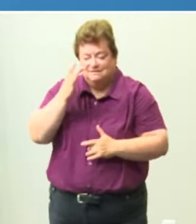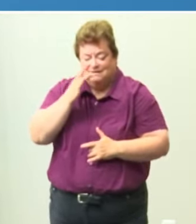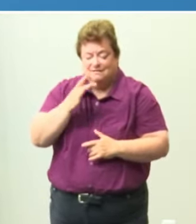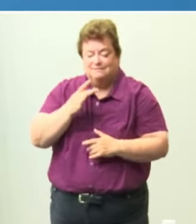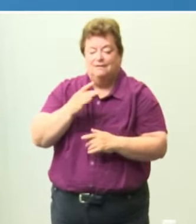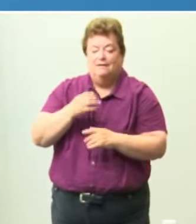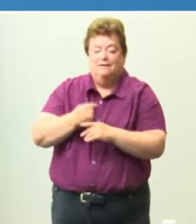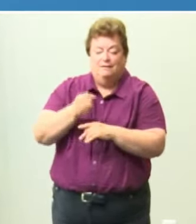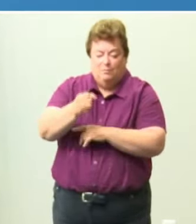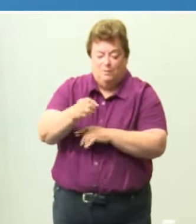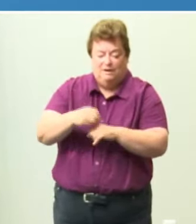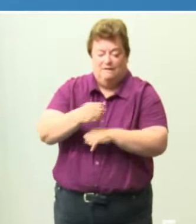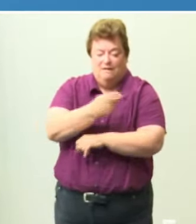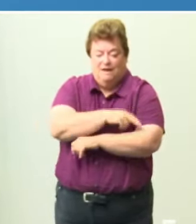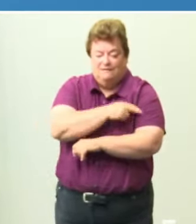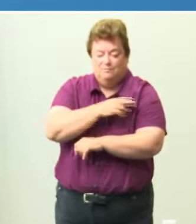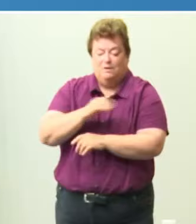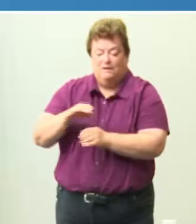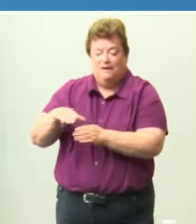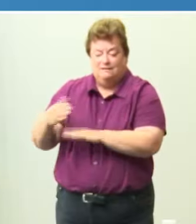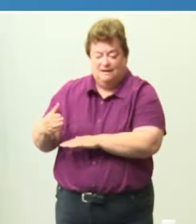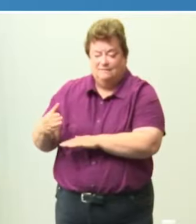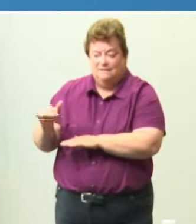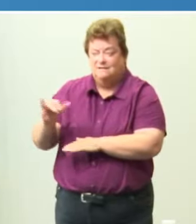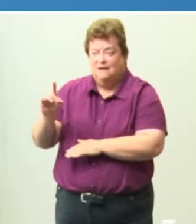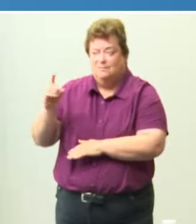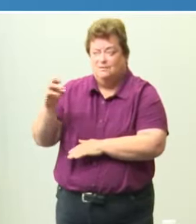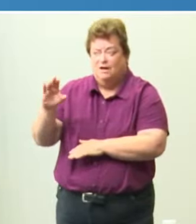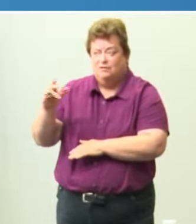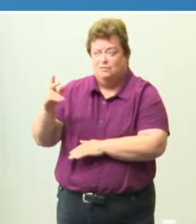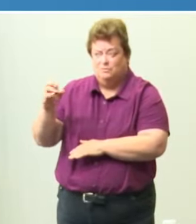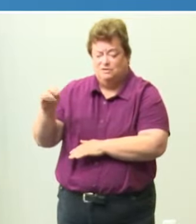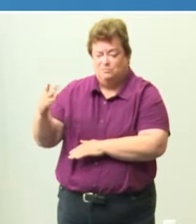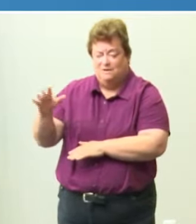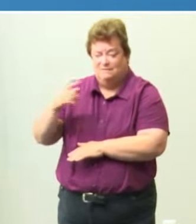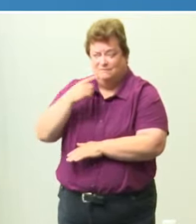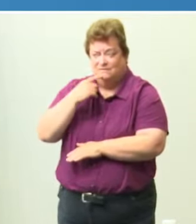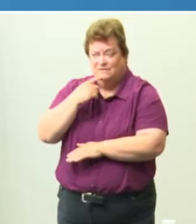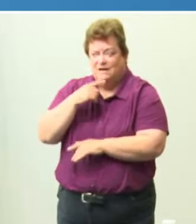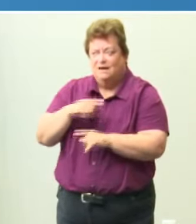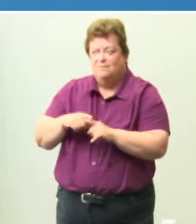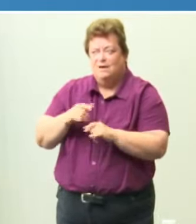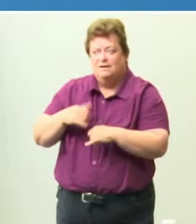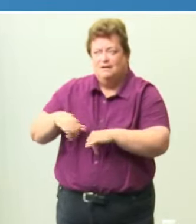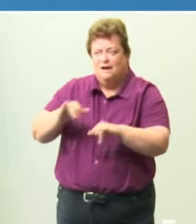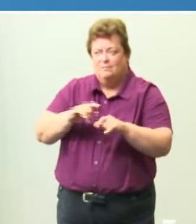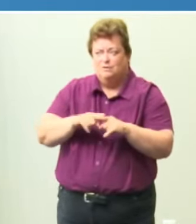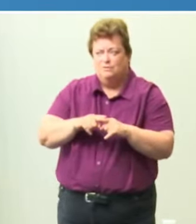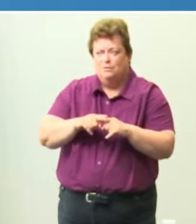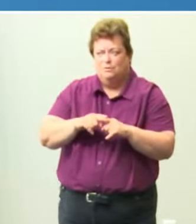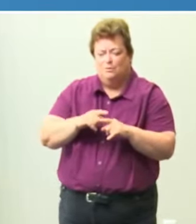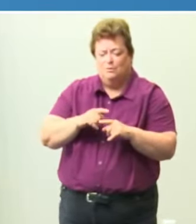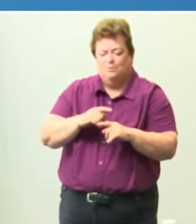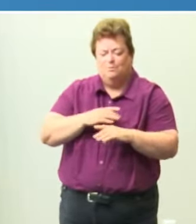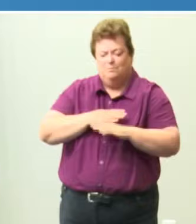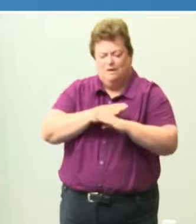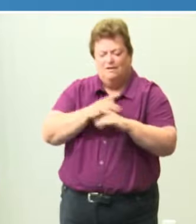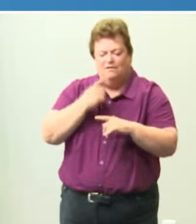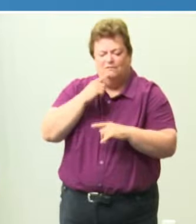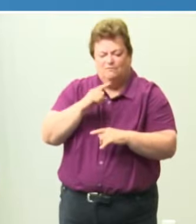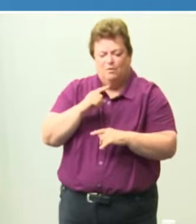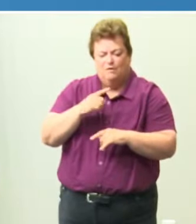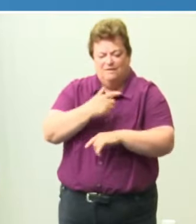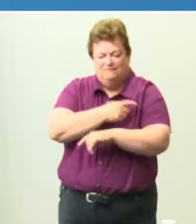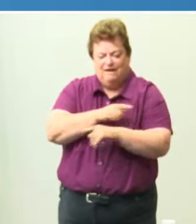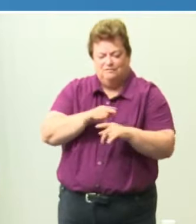and death, as you've heard Dr. Richmond say. But it is common for protection from vaccines to decrease over time,